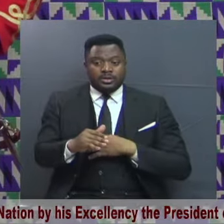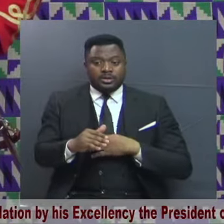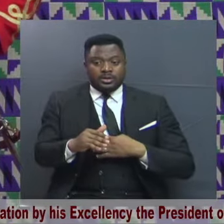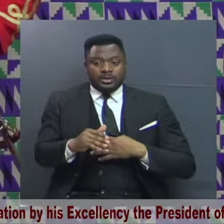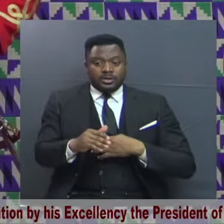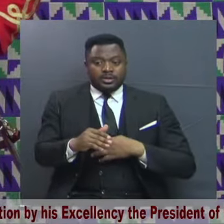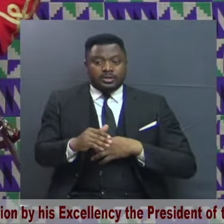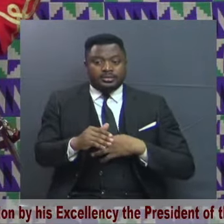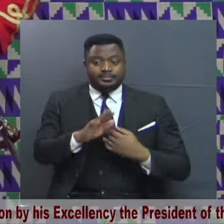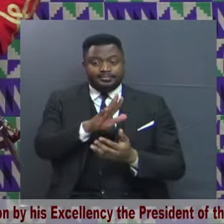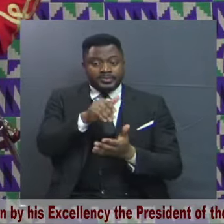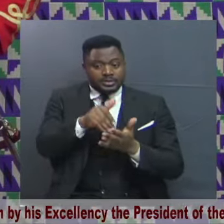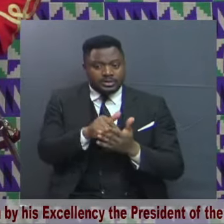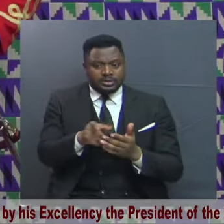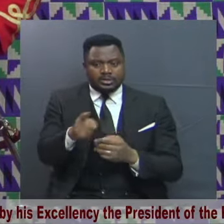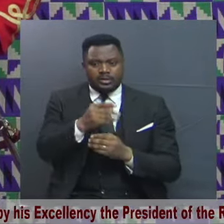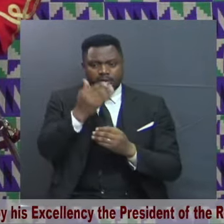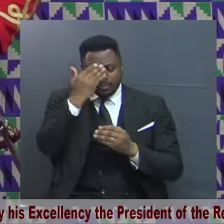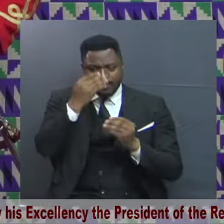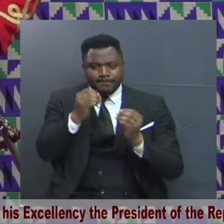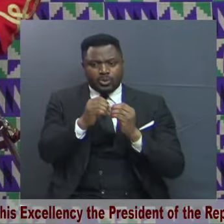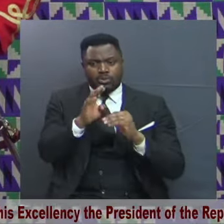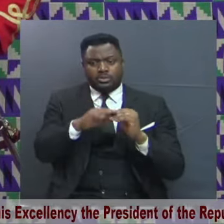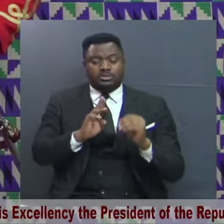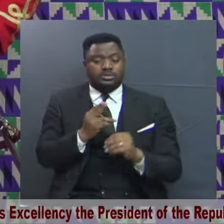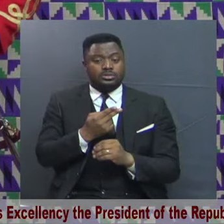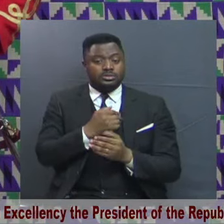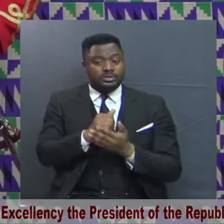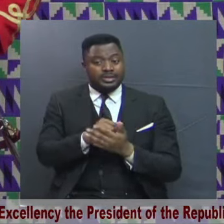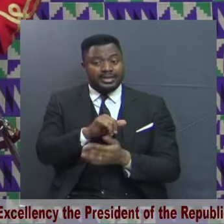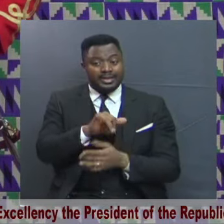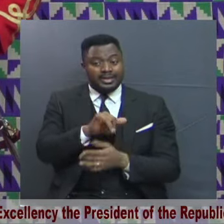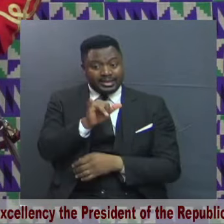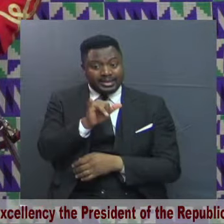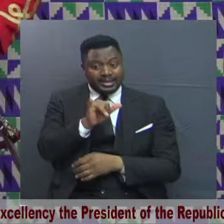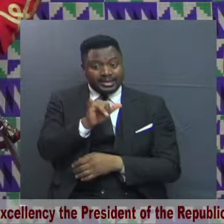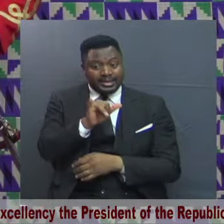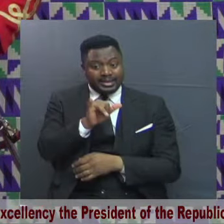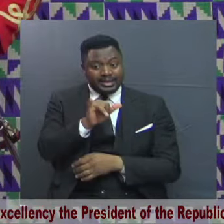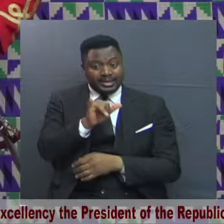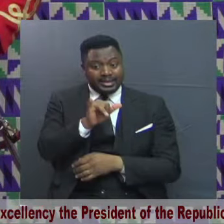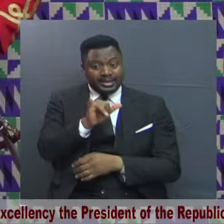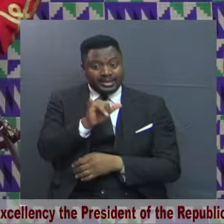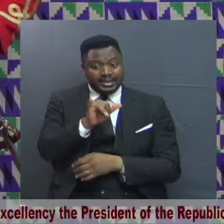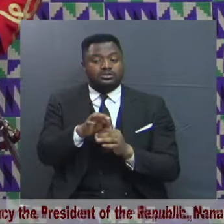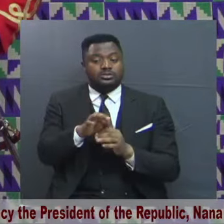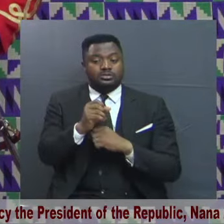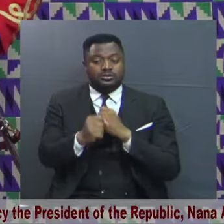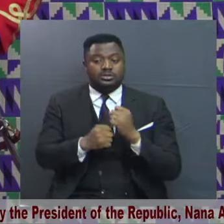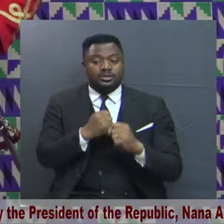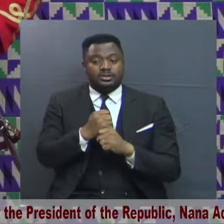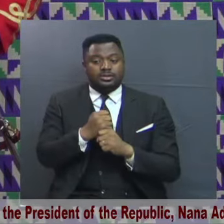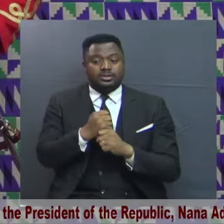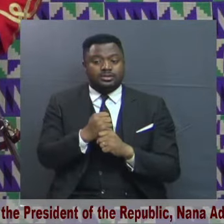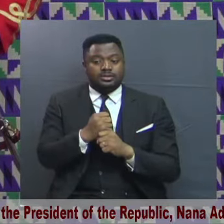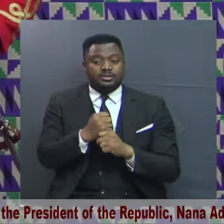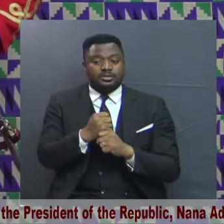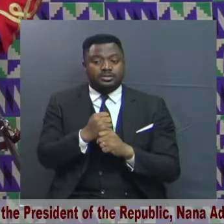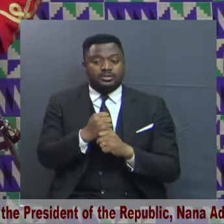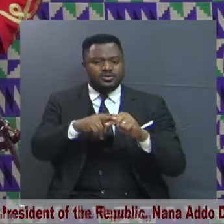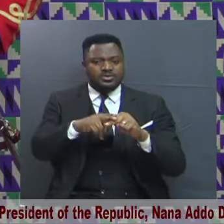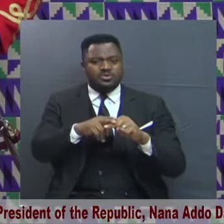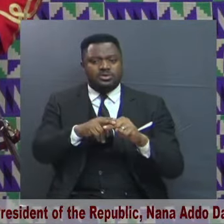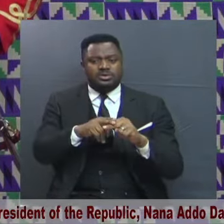all know more than the rest of us that this is an election year the increased